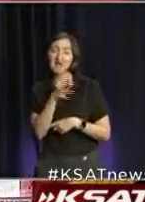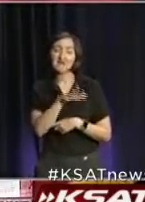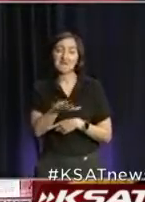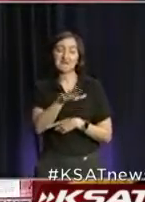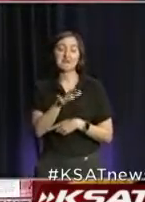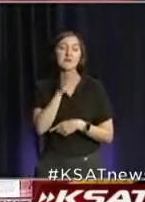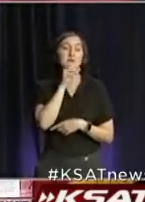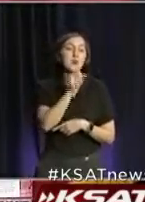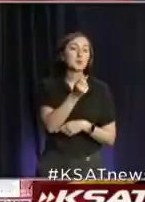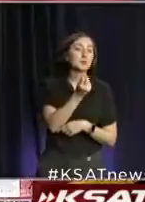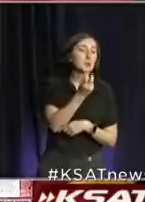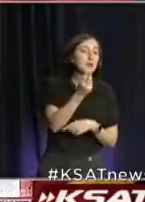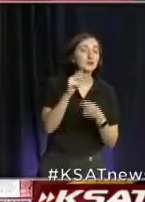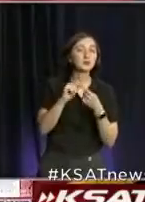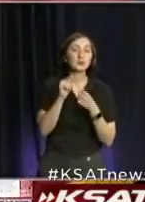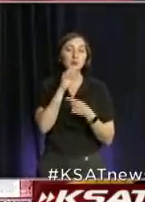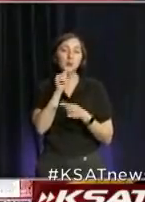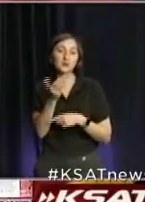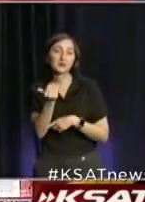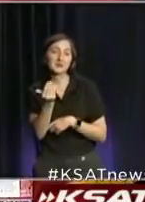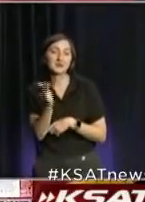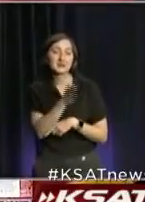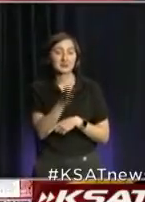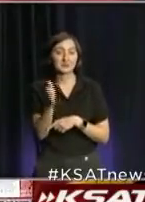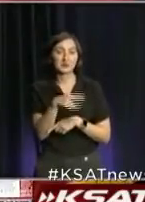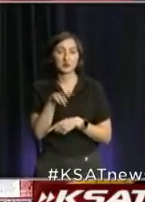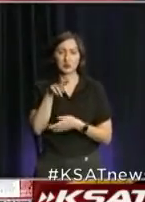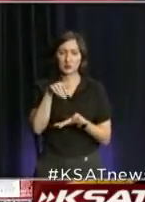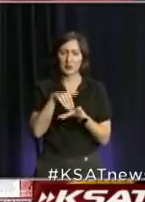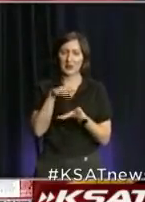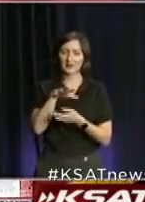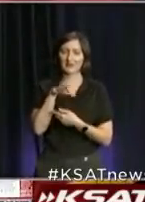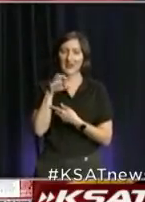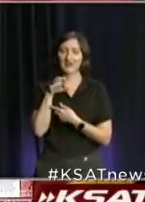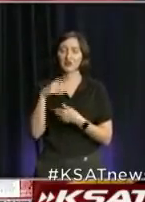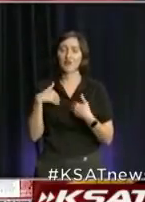old. 2,500 young people came to the